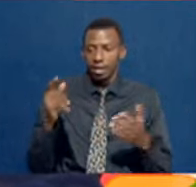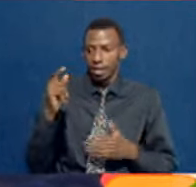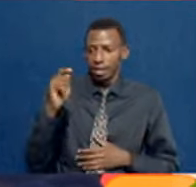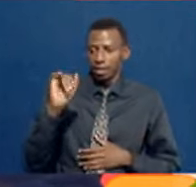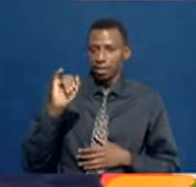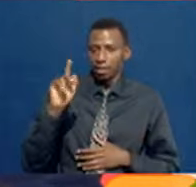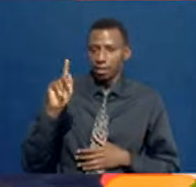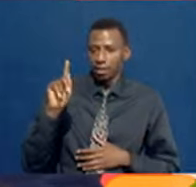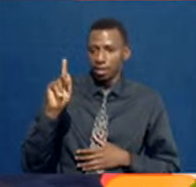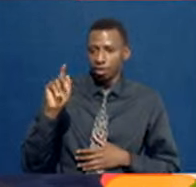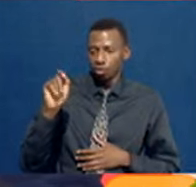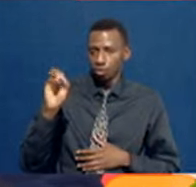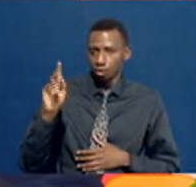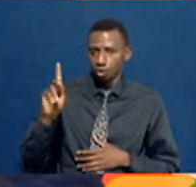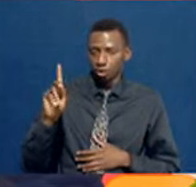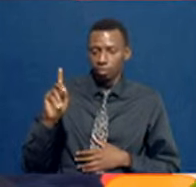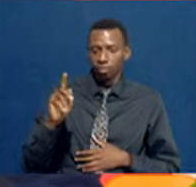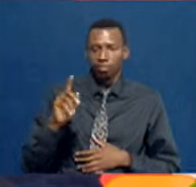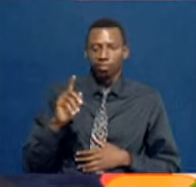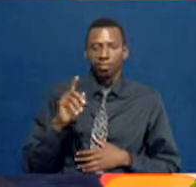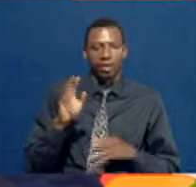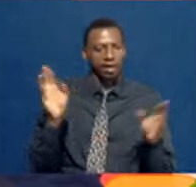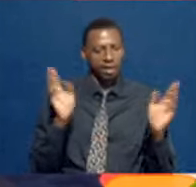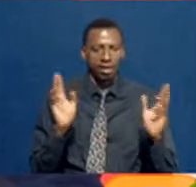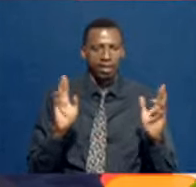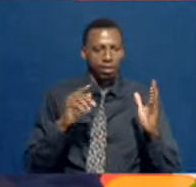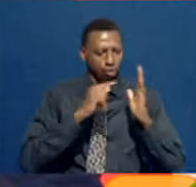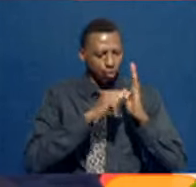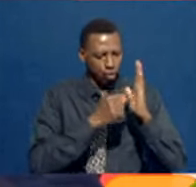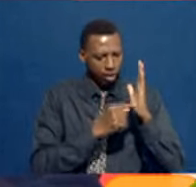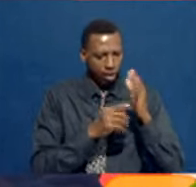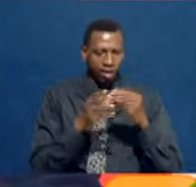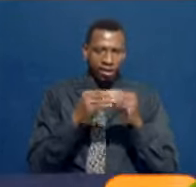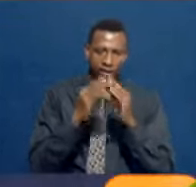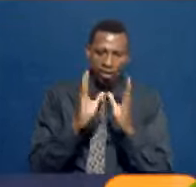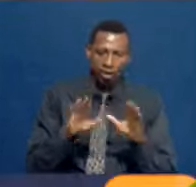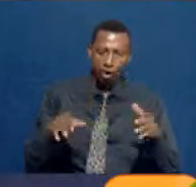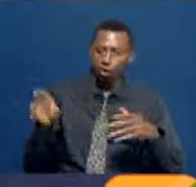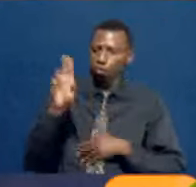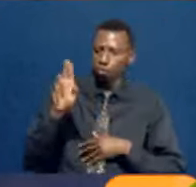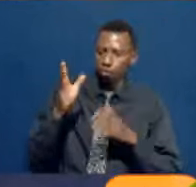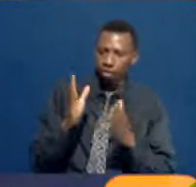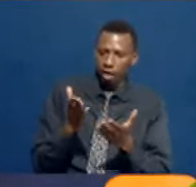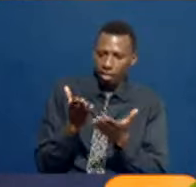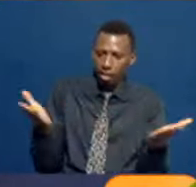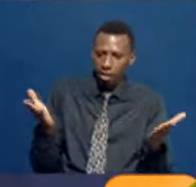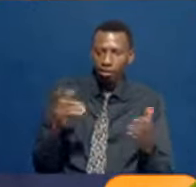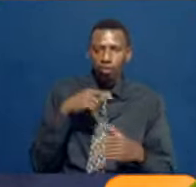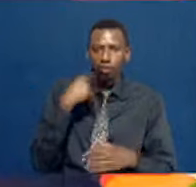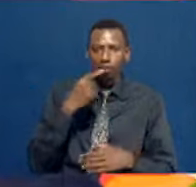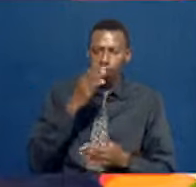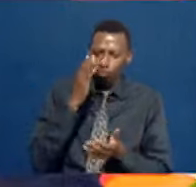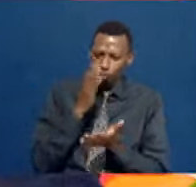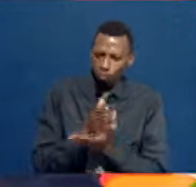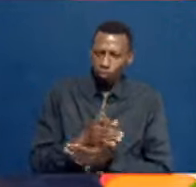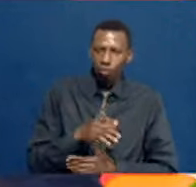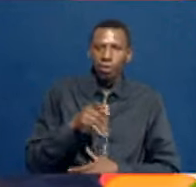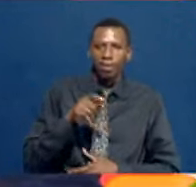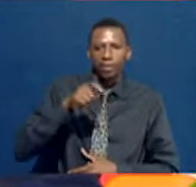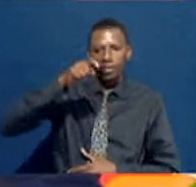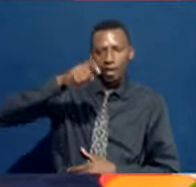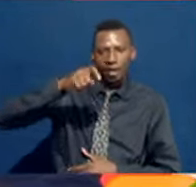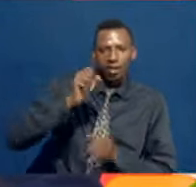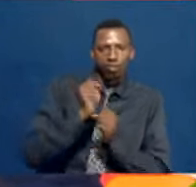that content creators or users on their platform will really need to ensure that